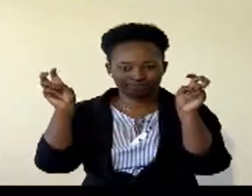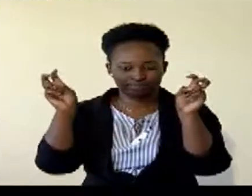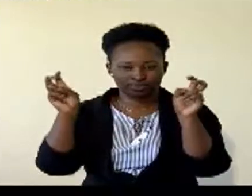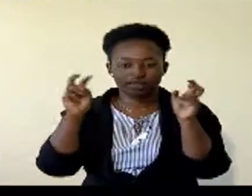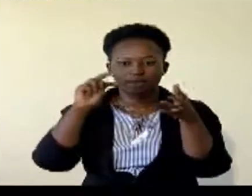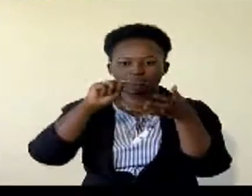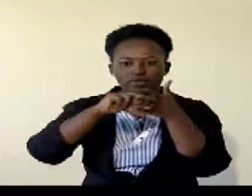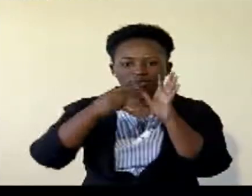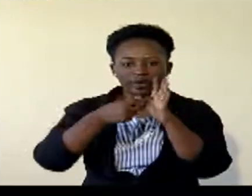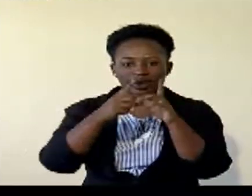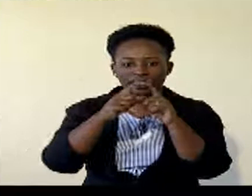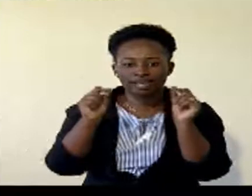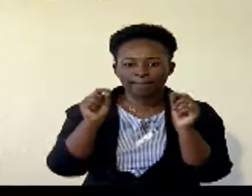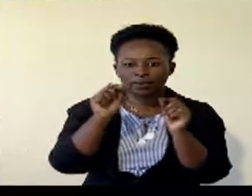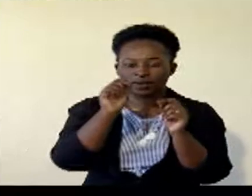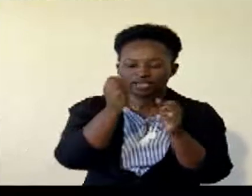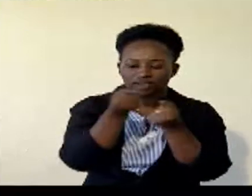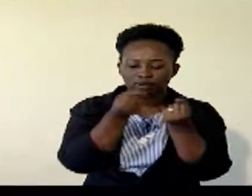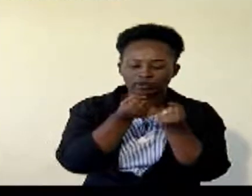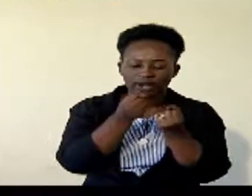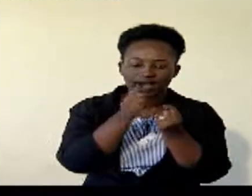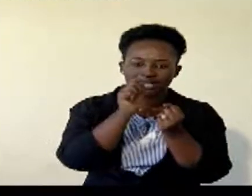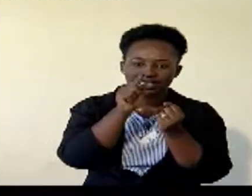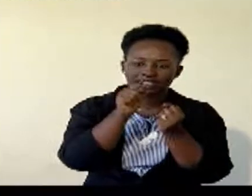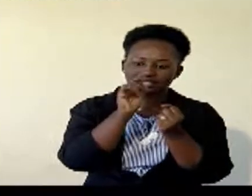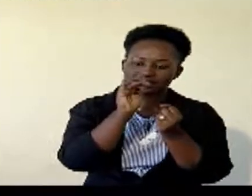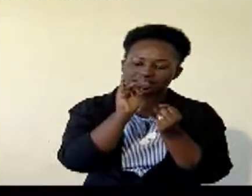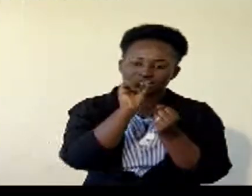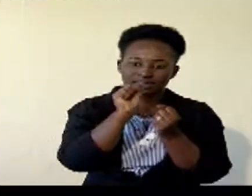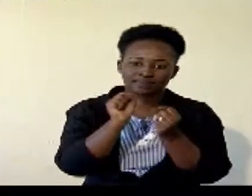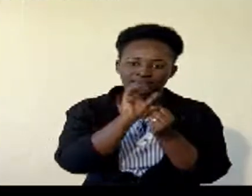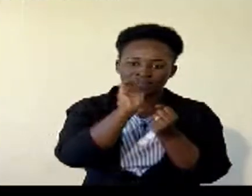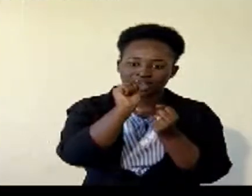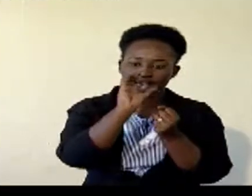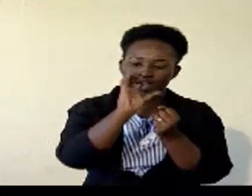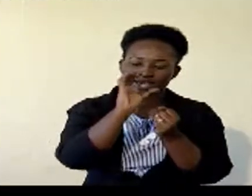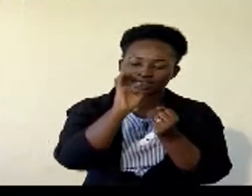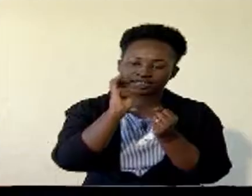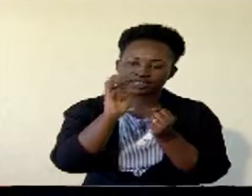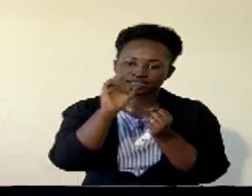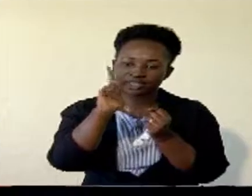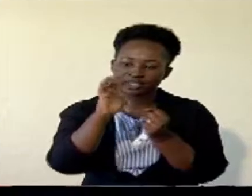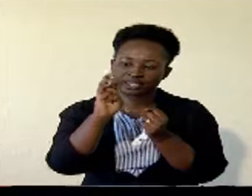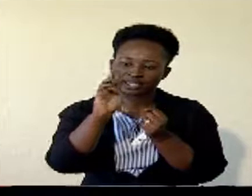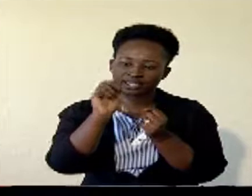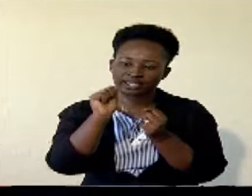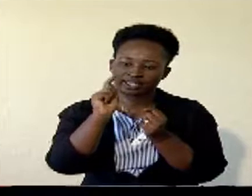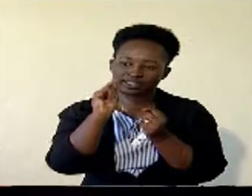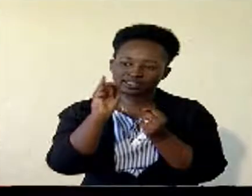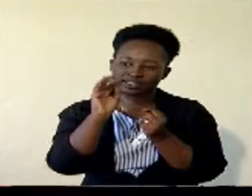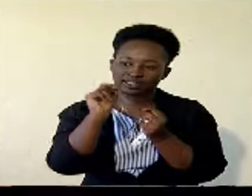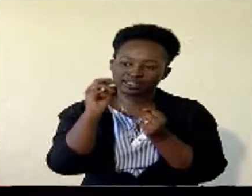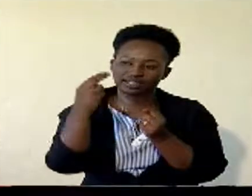the meaning of this statement? So let us answer part A. When they say the car is accelerating, what does it mean? This